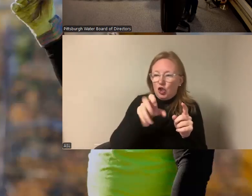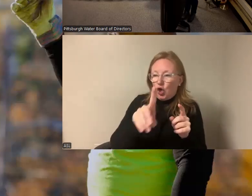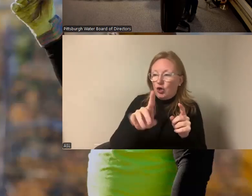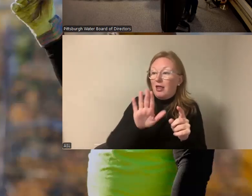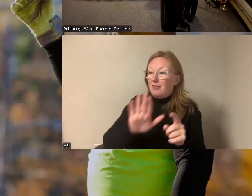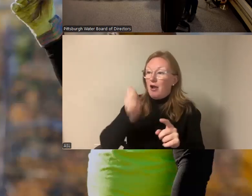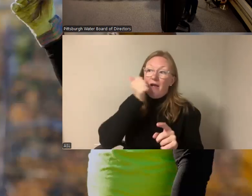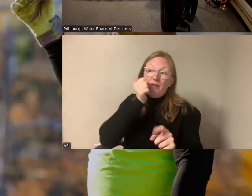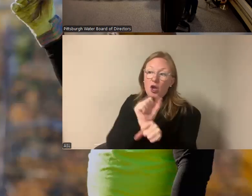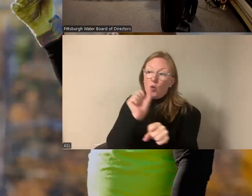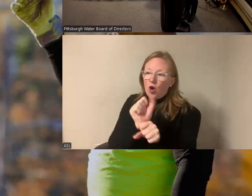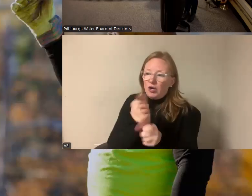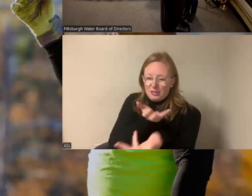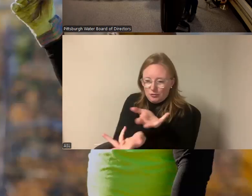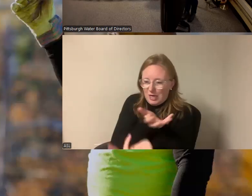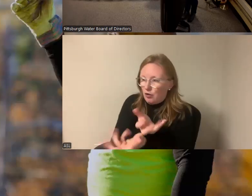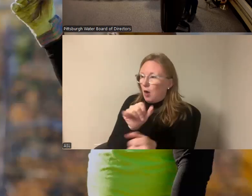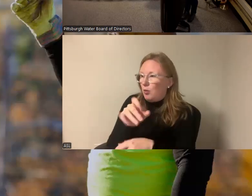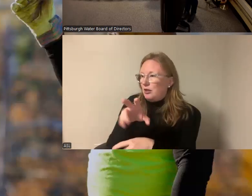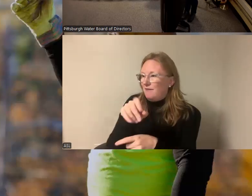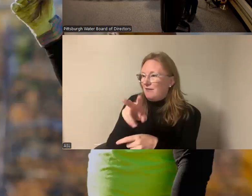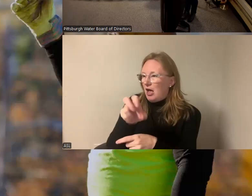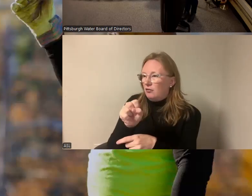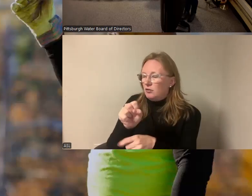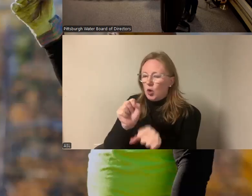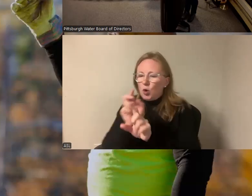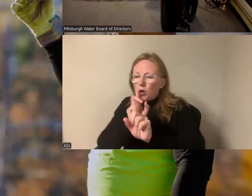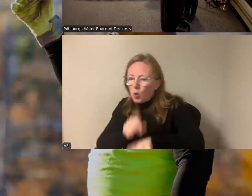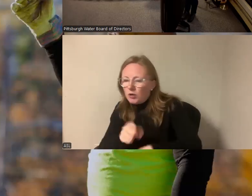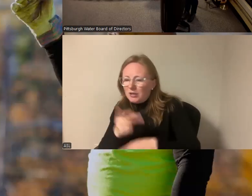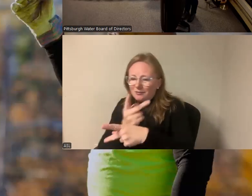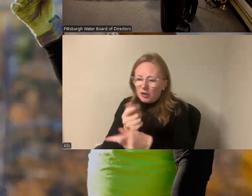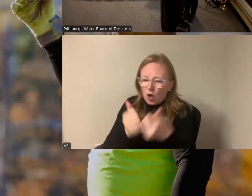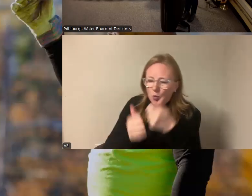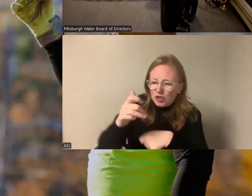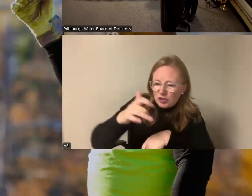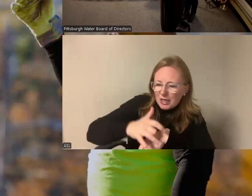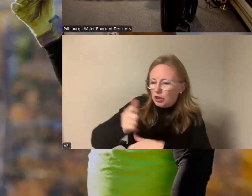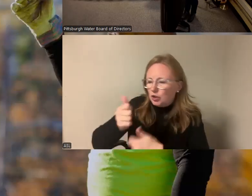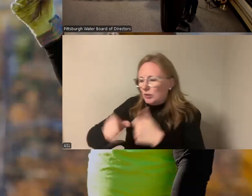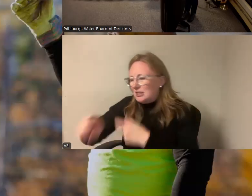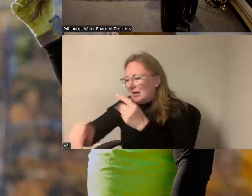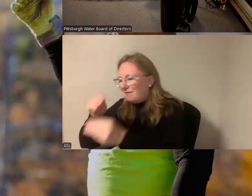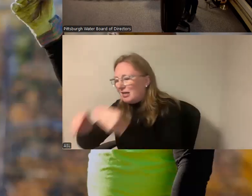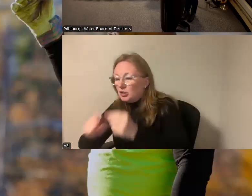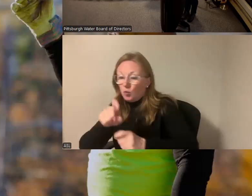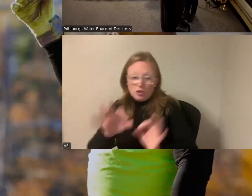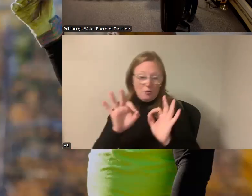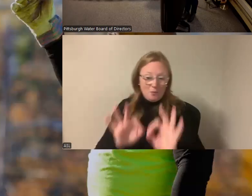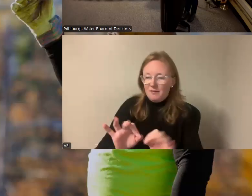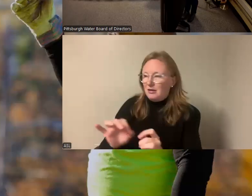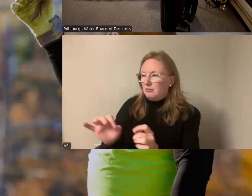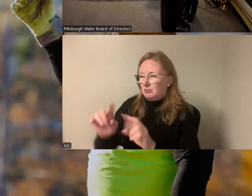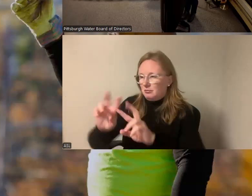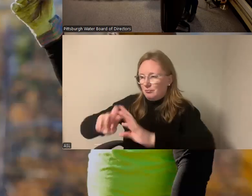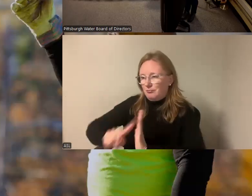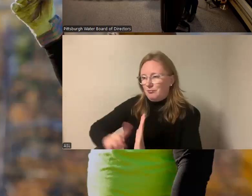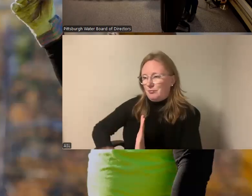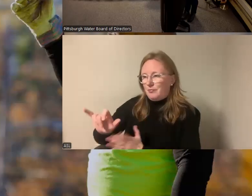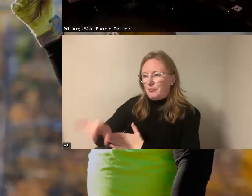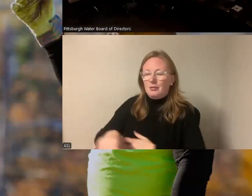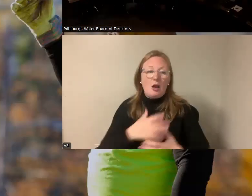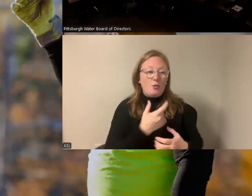is interacting with our valves, doing work orders and mapping out which ones are being exercised. So, yep. I just want to echo